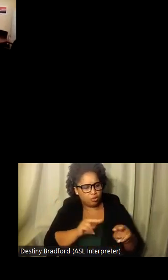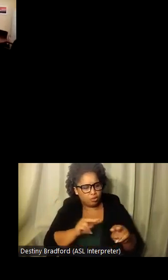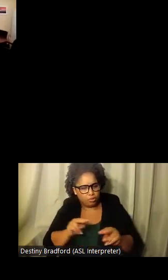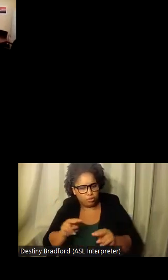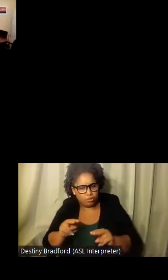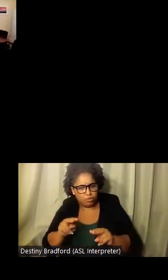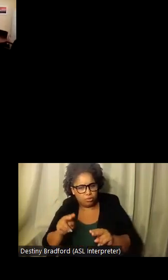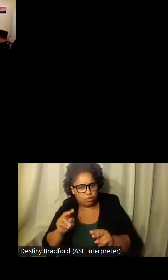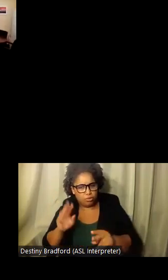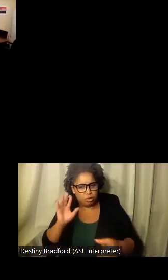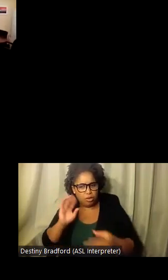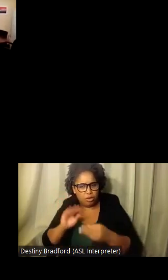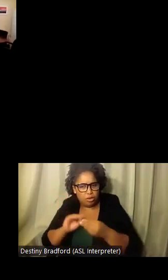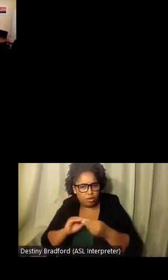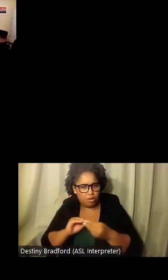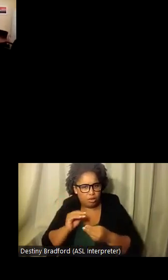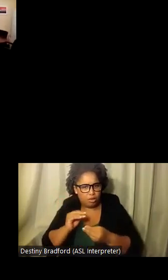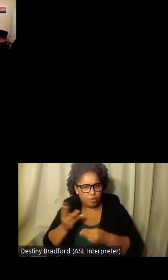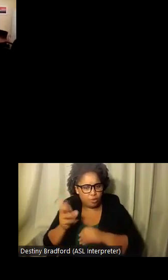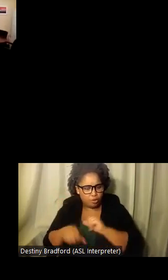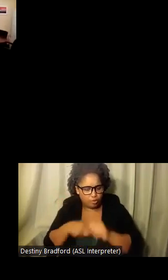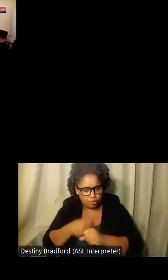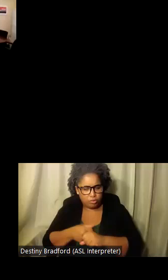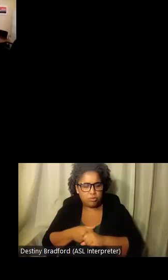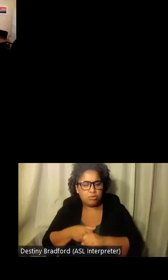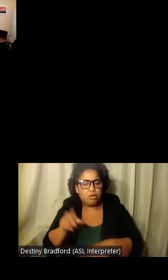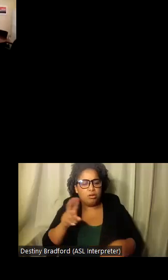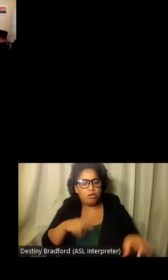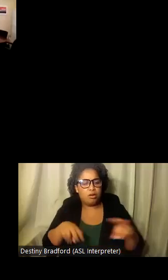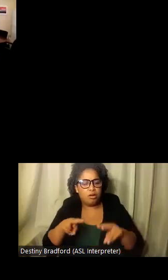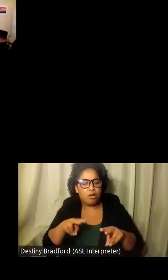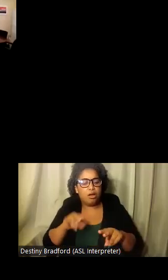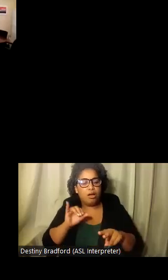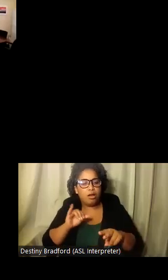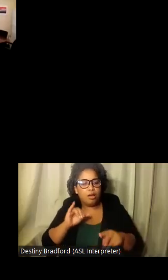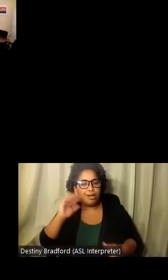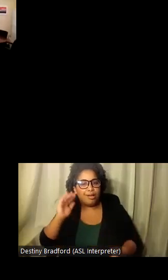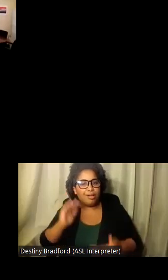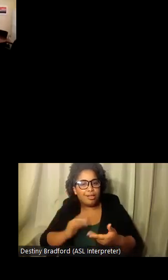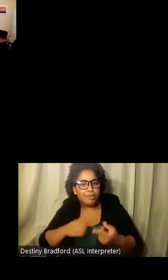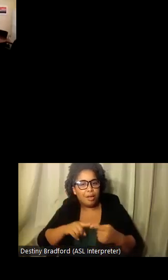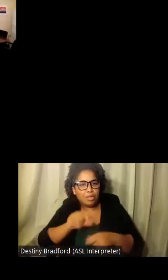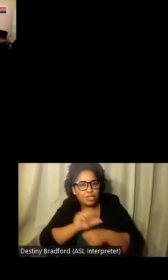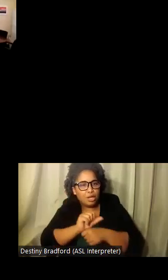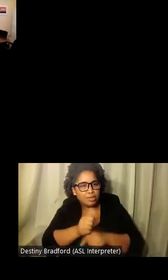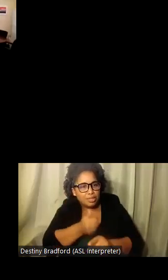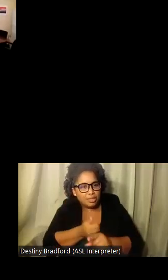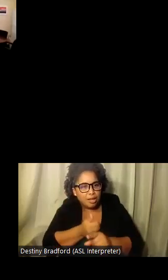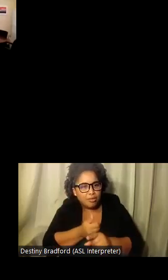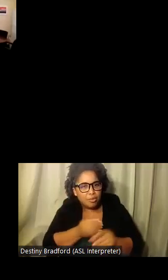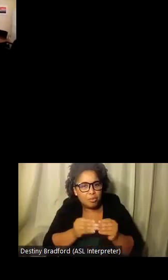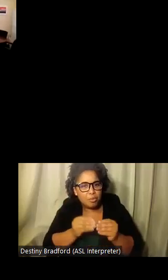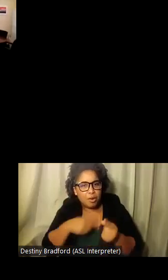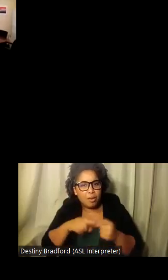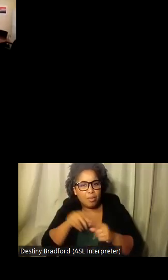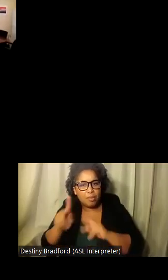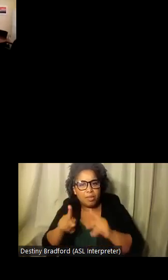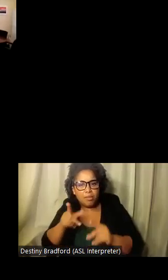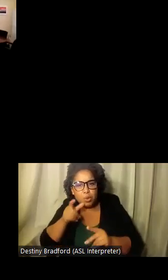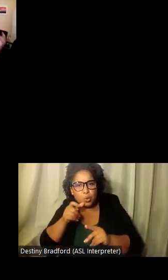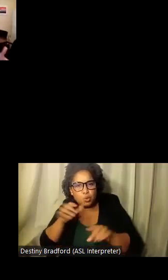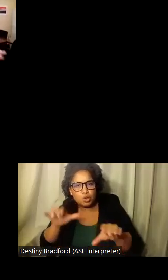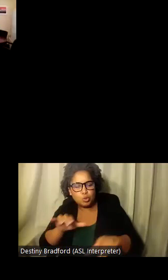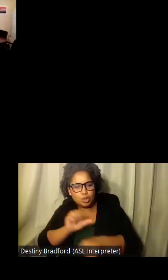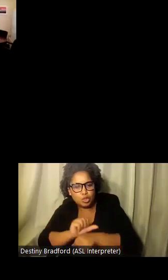past, specifically for the past few years now, I believe that less and less that's about the jobs themselves, but maybe more about the people who do those